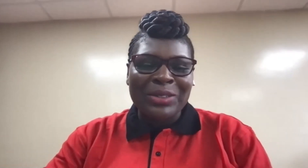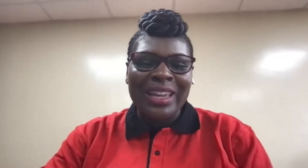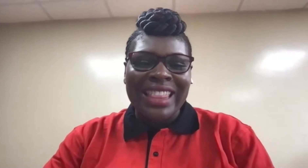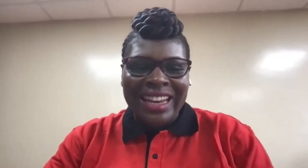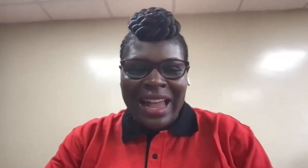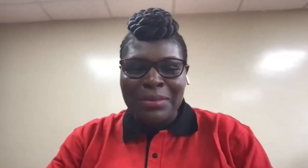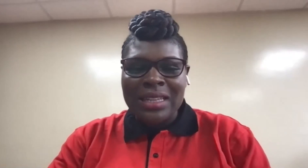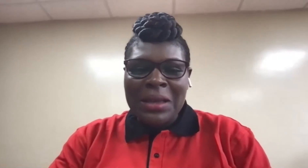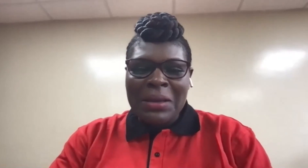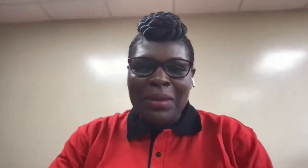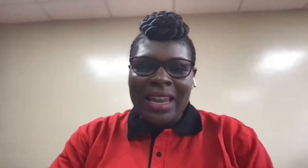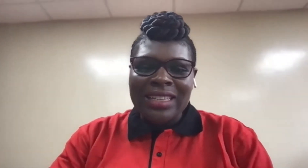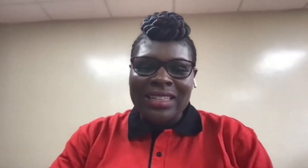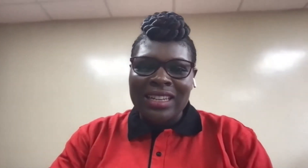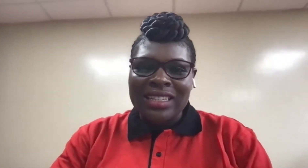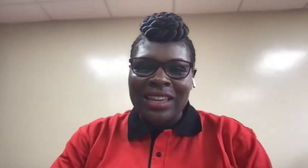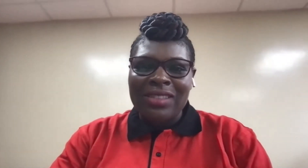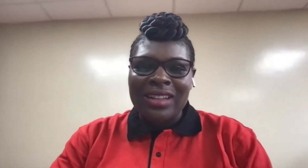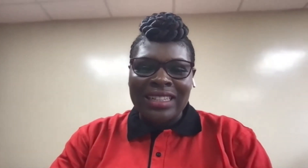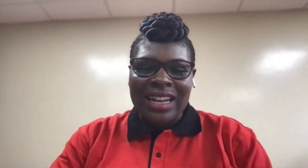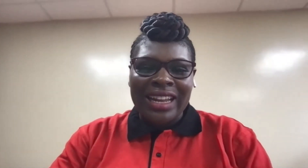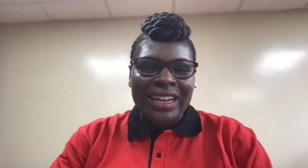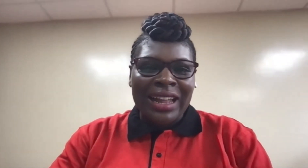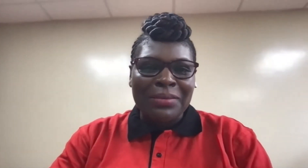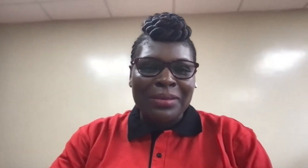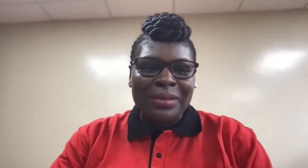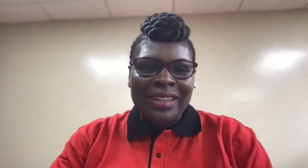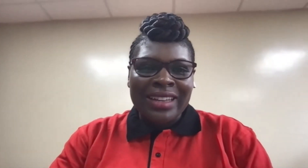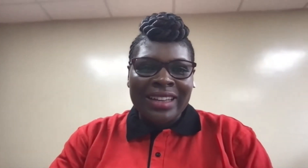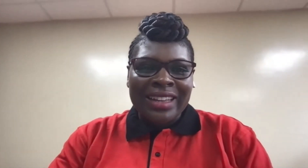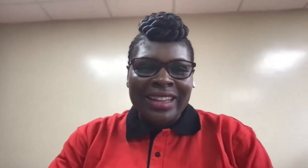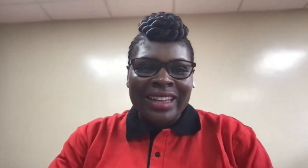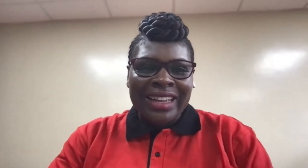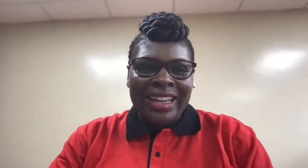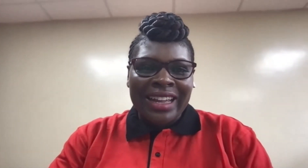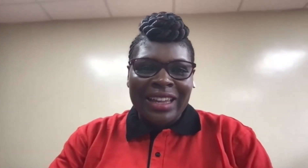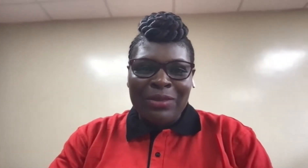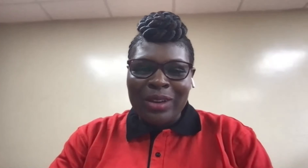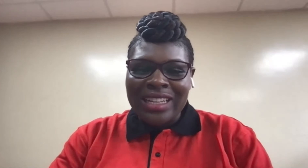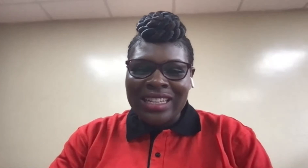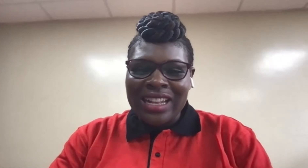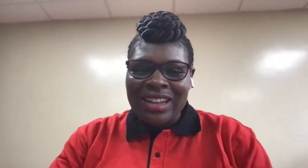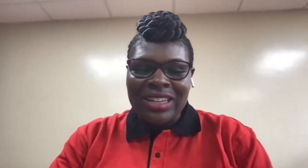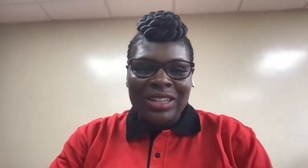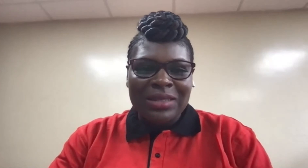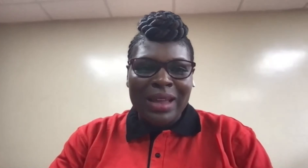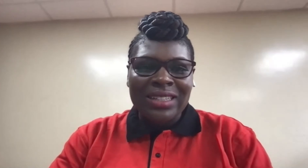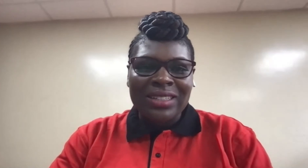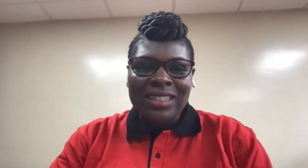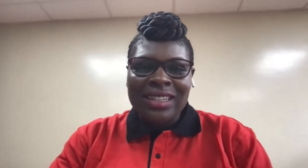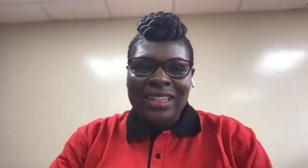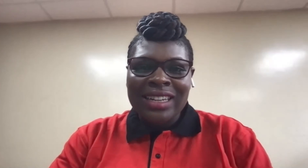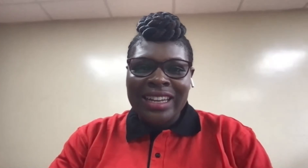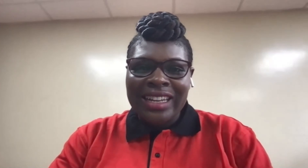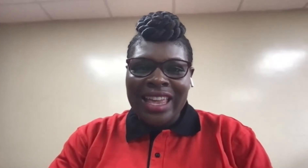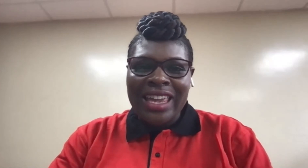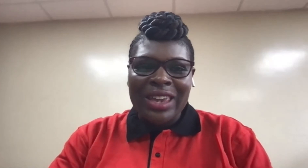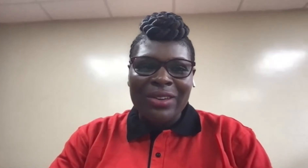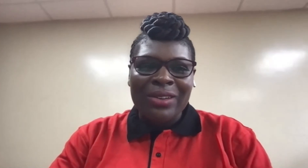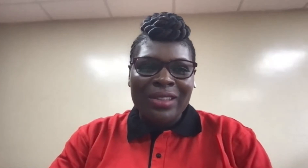screen. So on your Zoom, there's a reactions button. If we can just give a good clap to